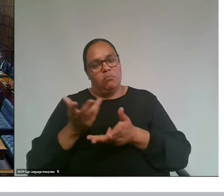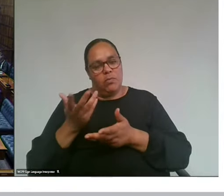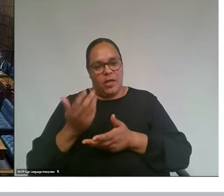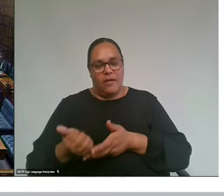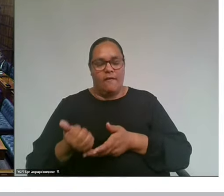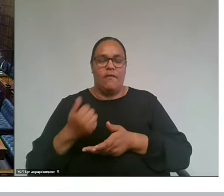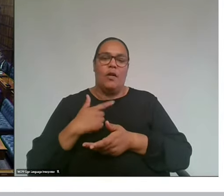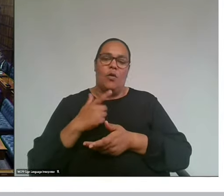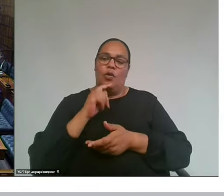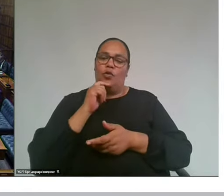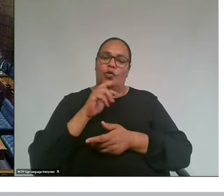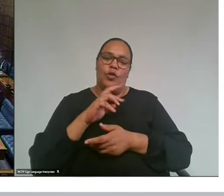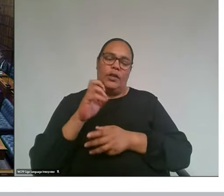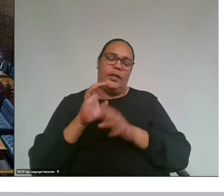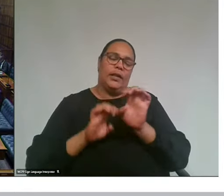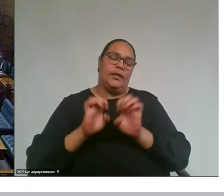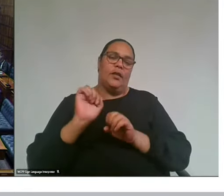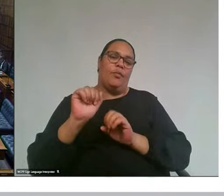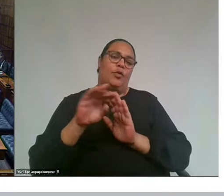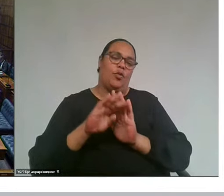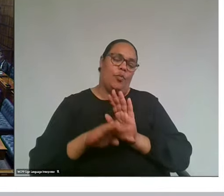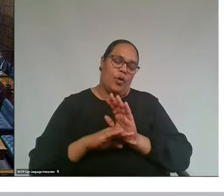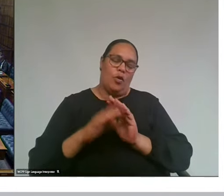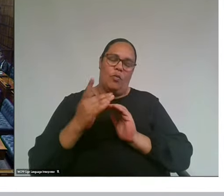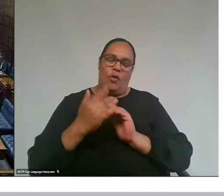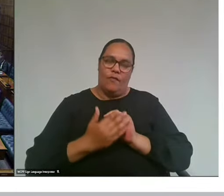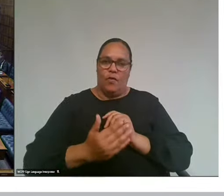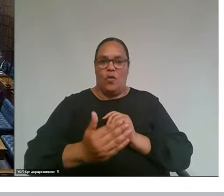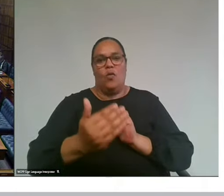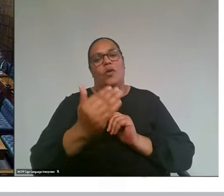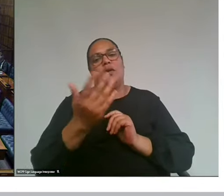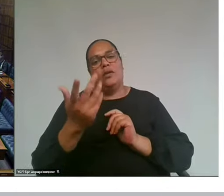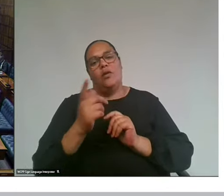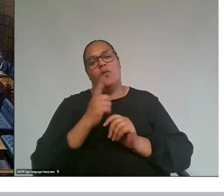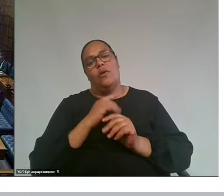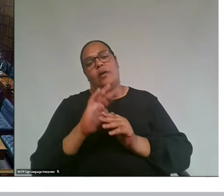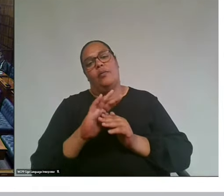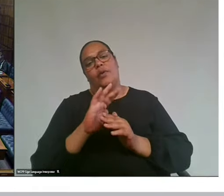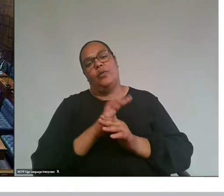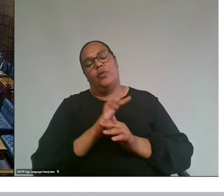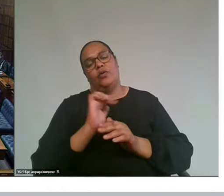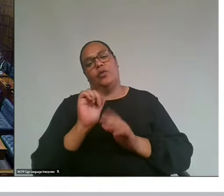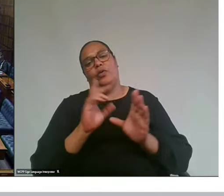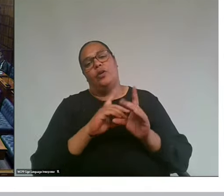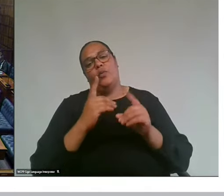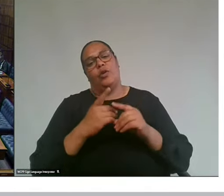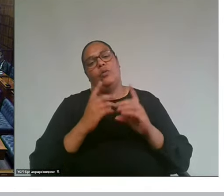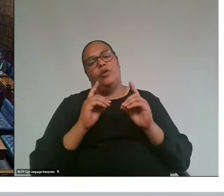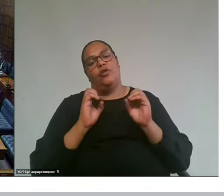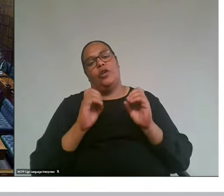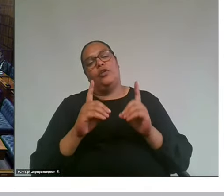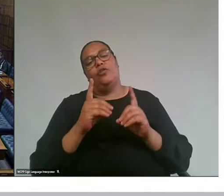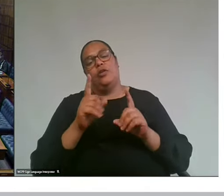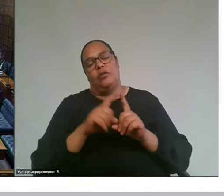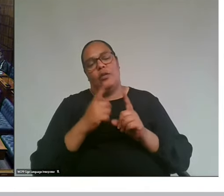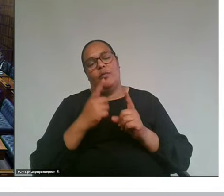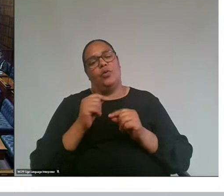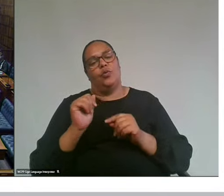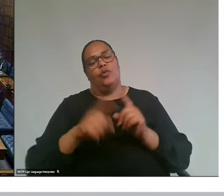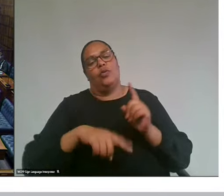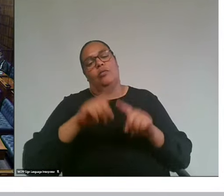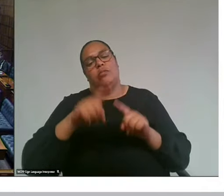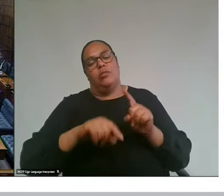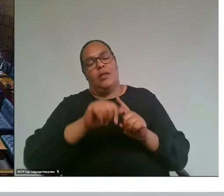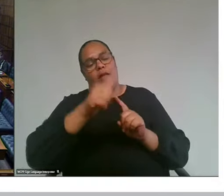to re-examine the program uh going forward uh because the Department of Education is obviously also doing various other